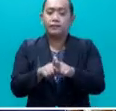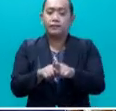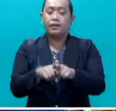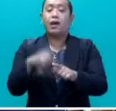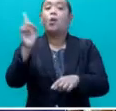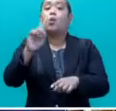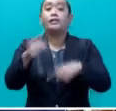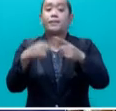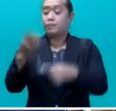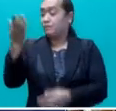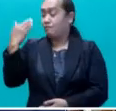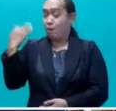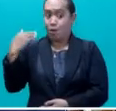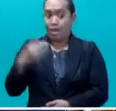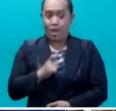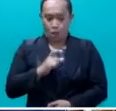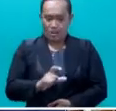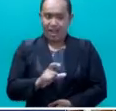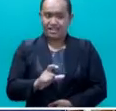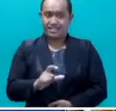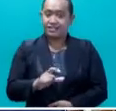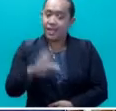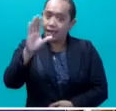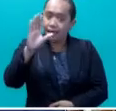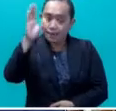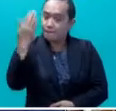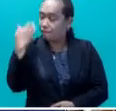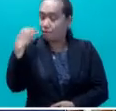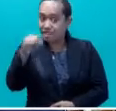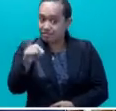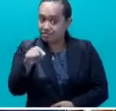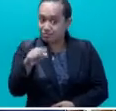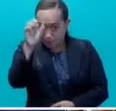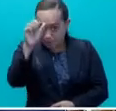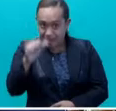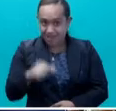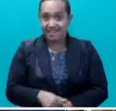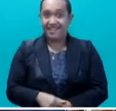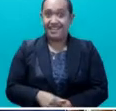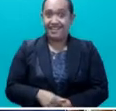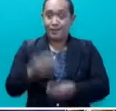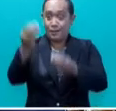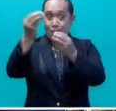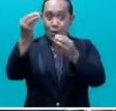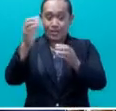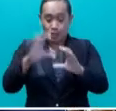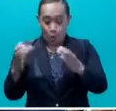about before that? The conduct of the Pro Chancellor and the chair of an audit risk committee. This is clearly stated